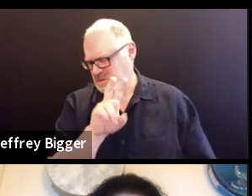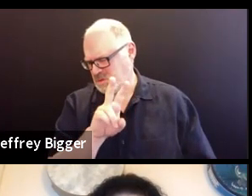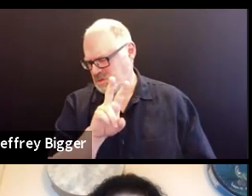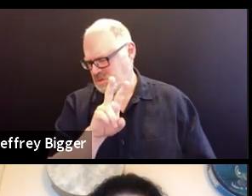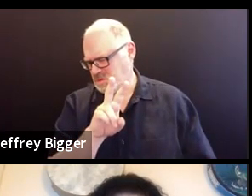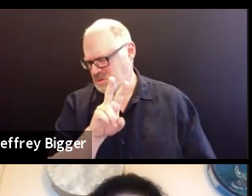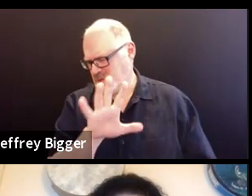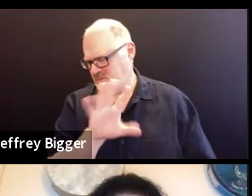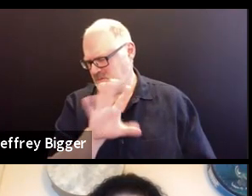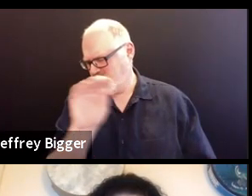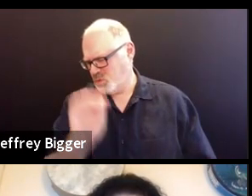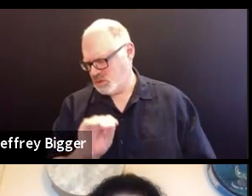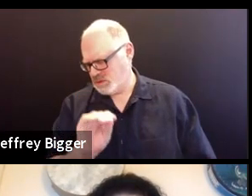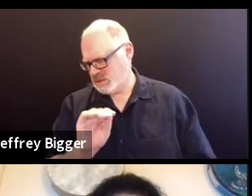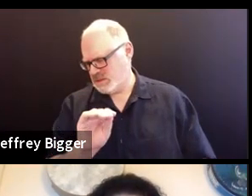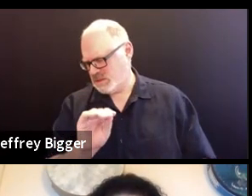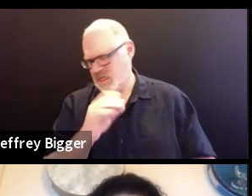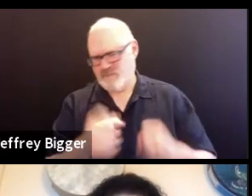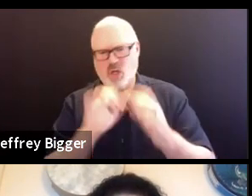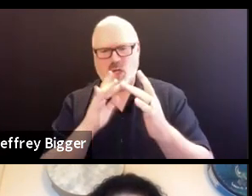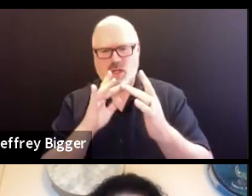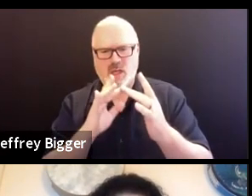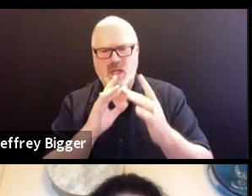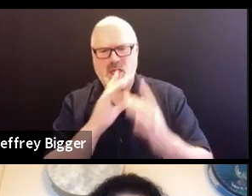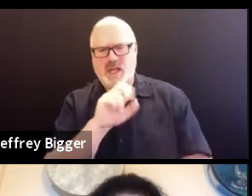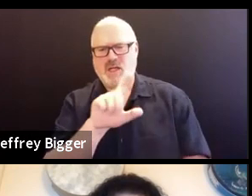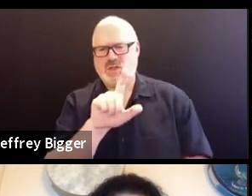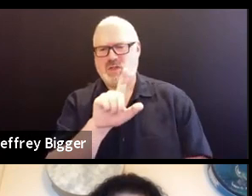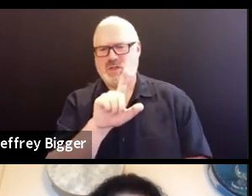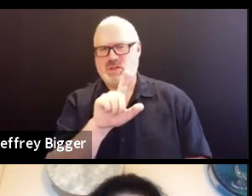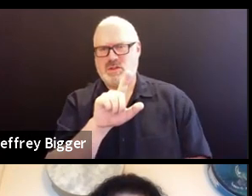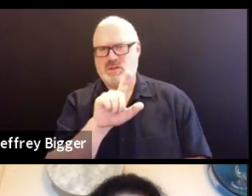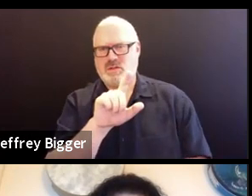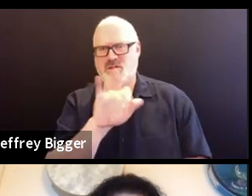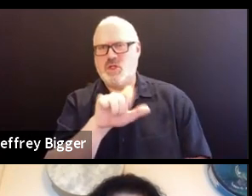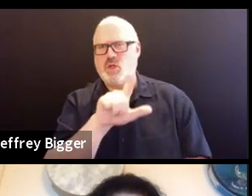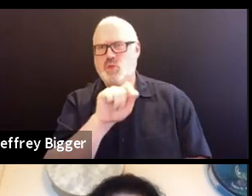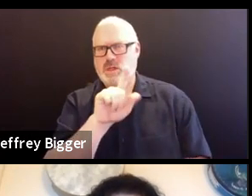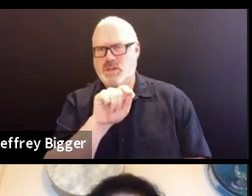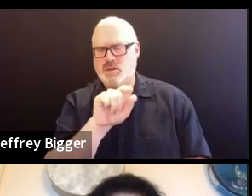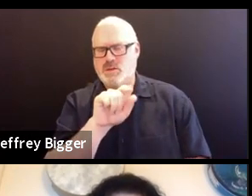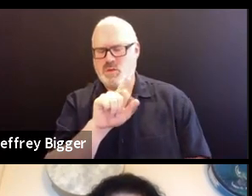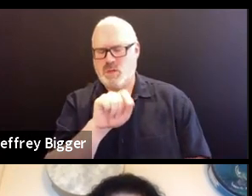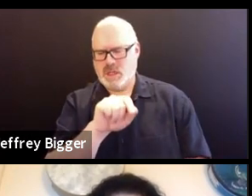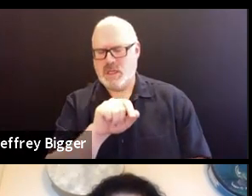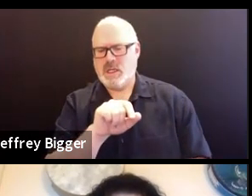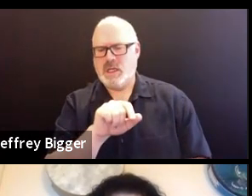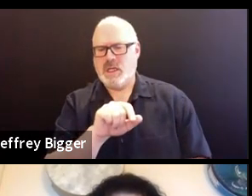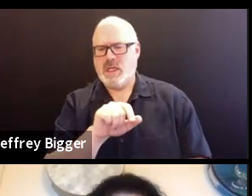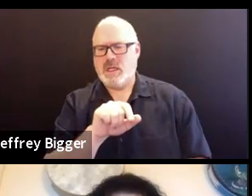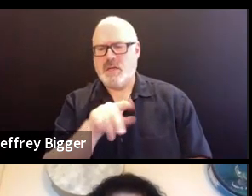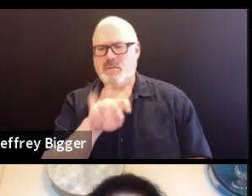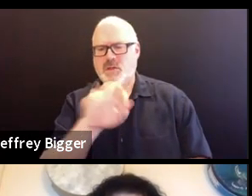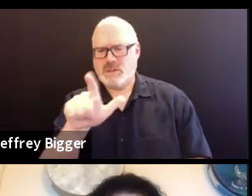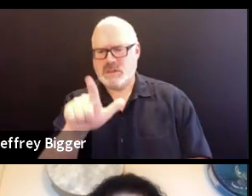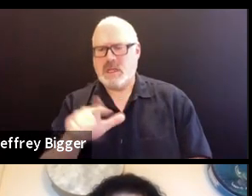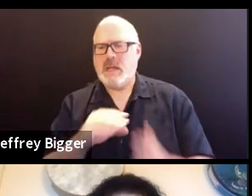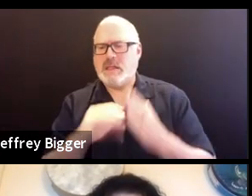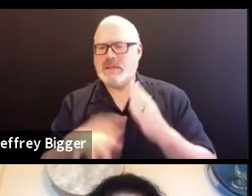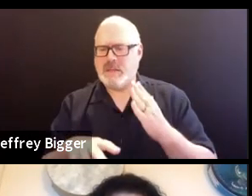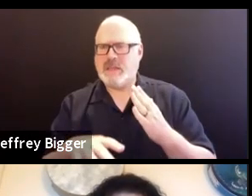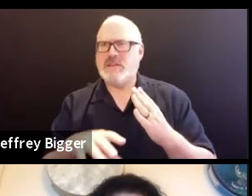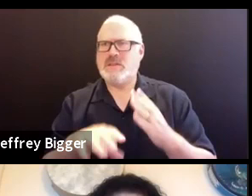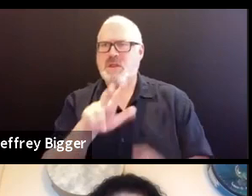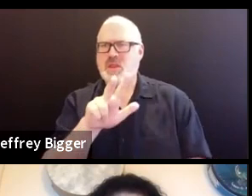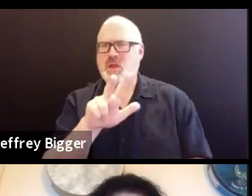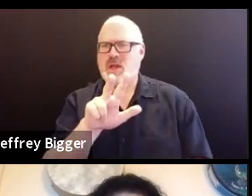25% of the year online in 20, and your personnel expense was